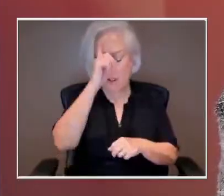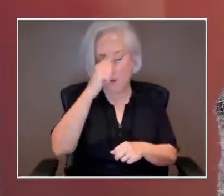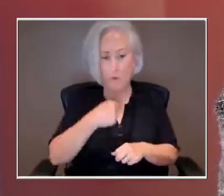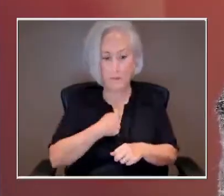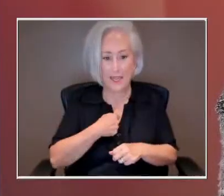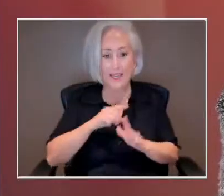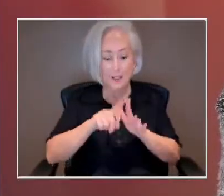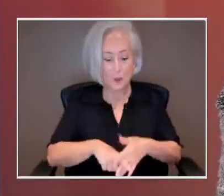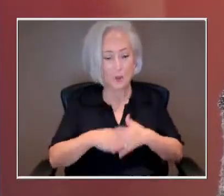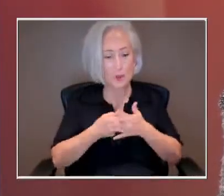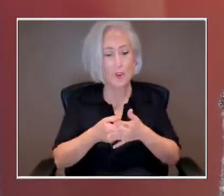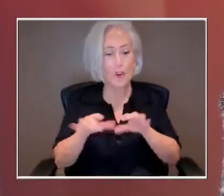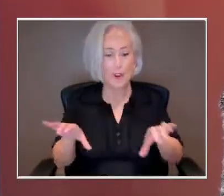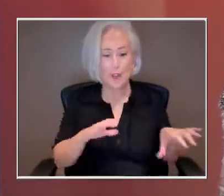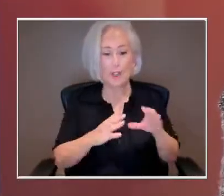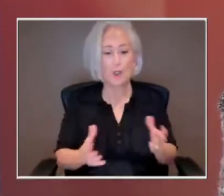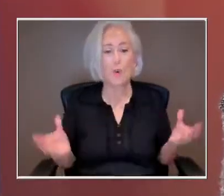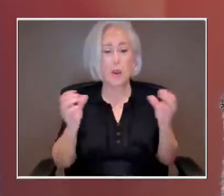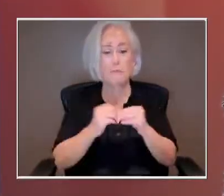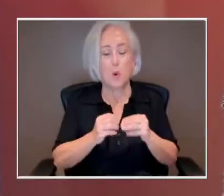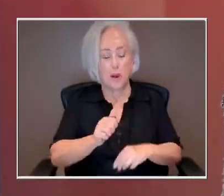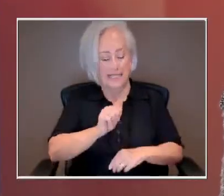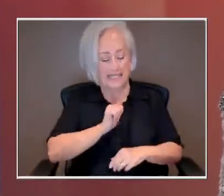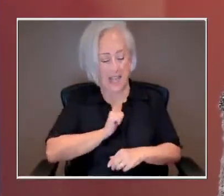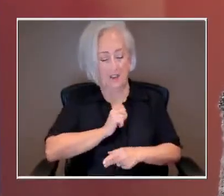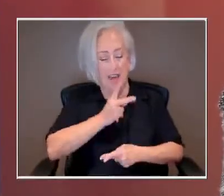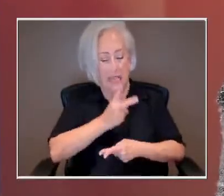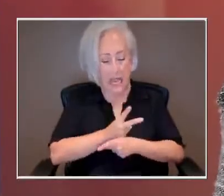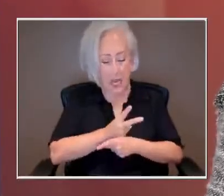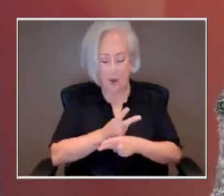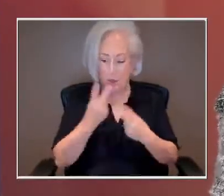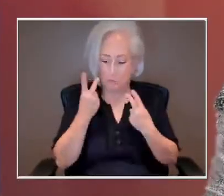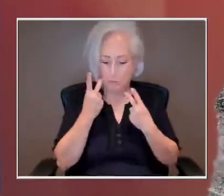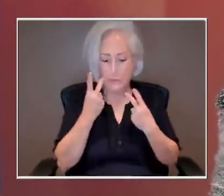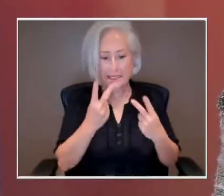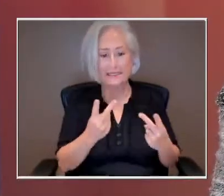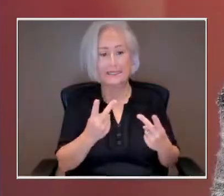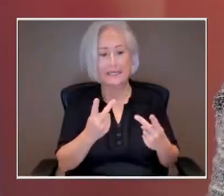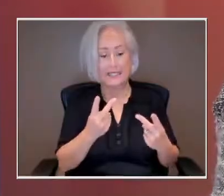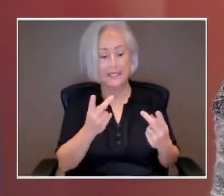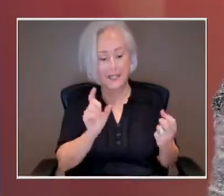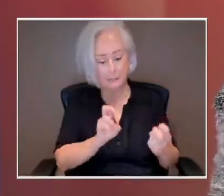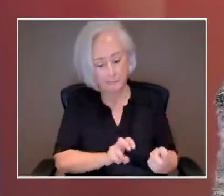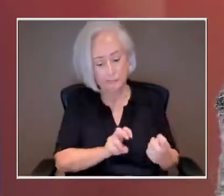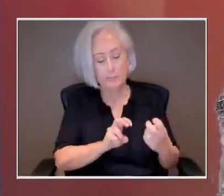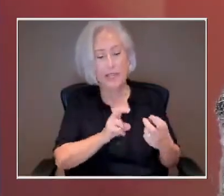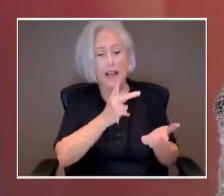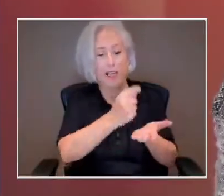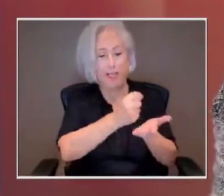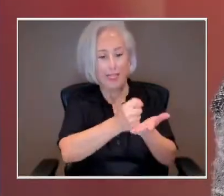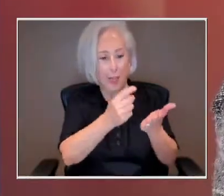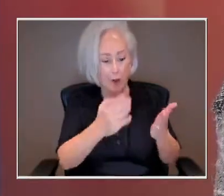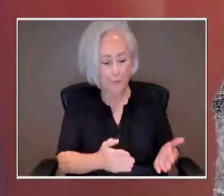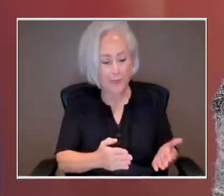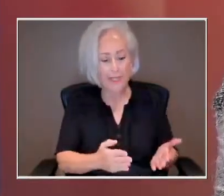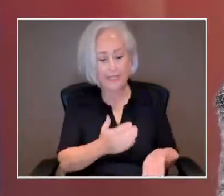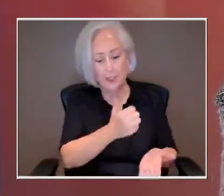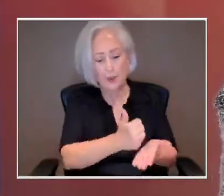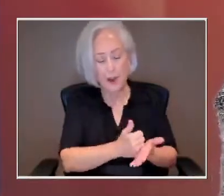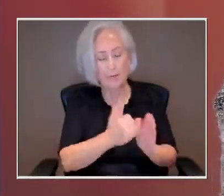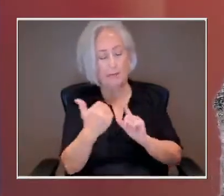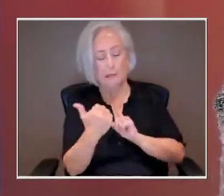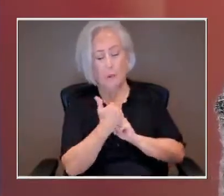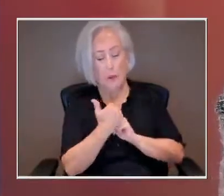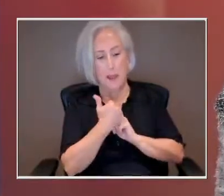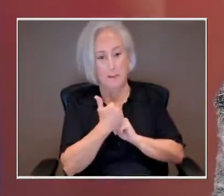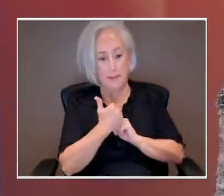bit, self-care, seeing my therapist, just to kind of ground me and remind me, hey, you are human too. you've got to take